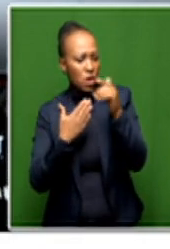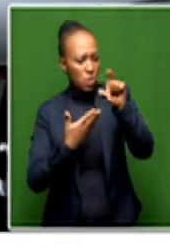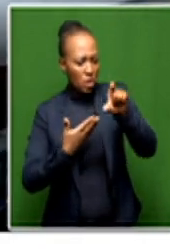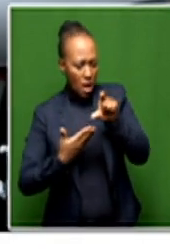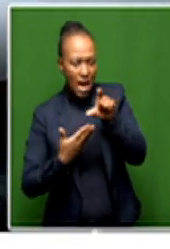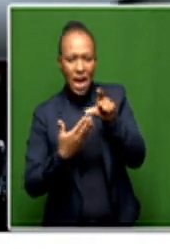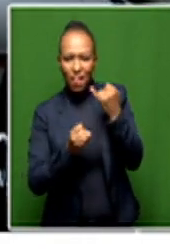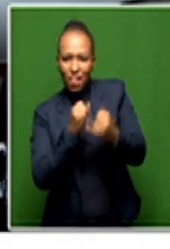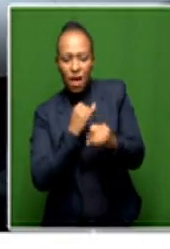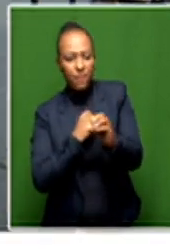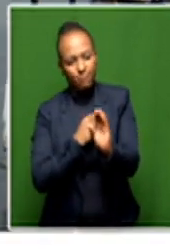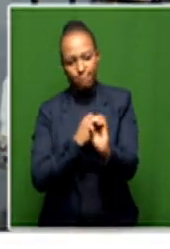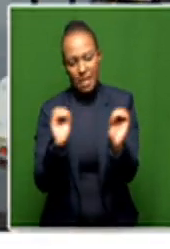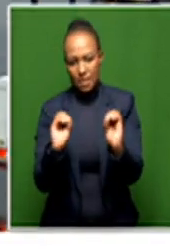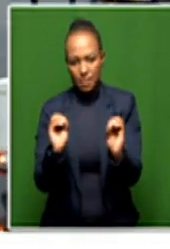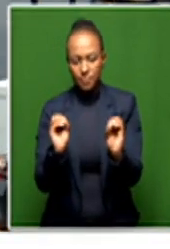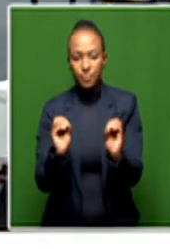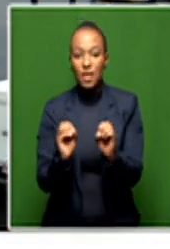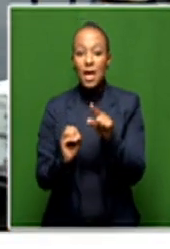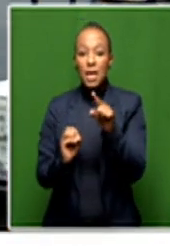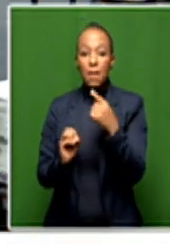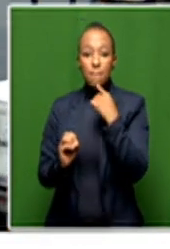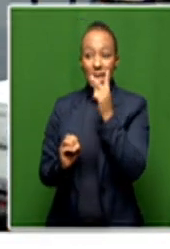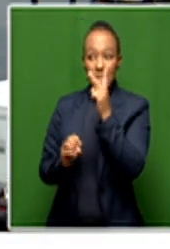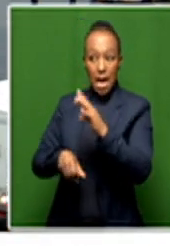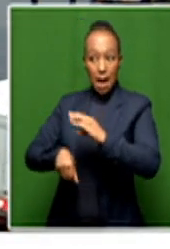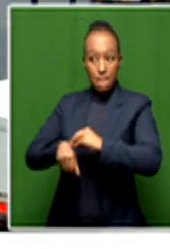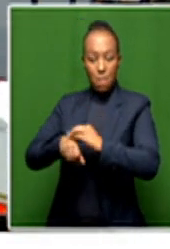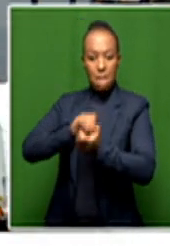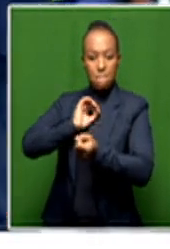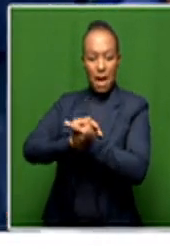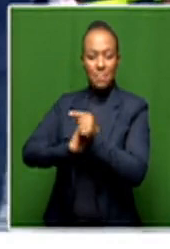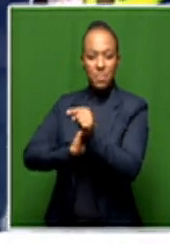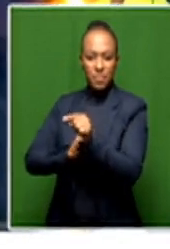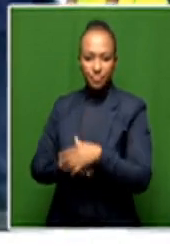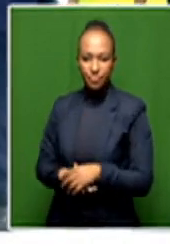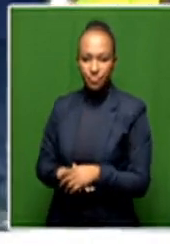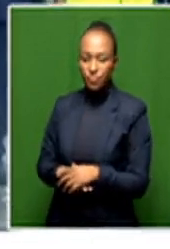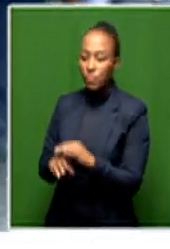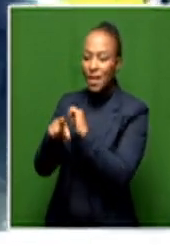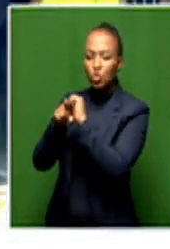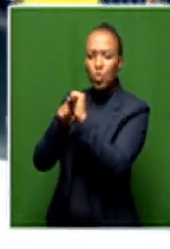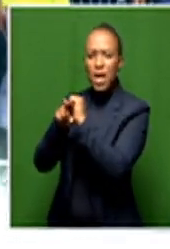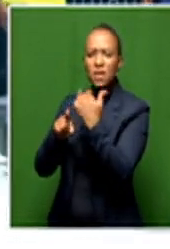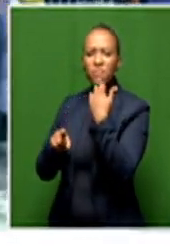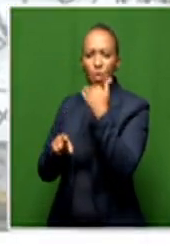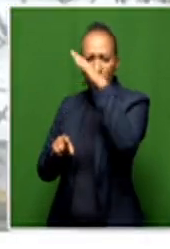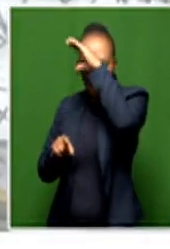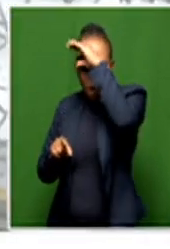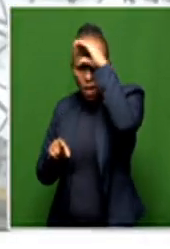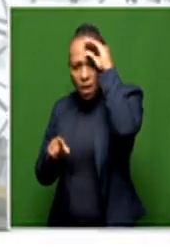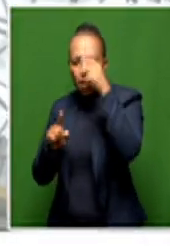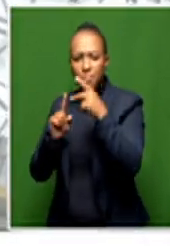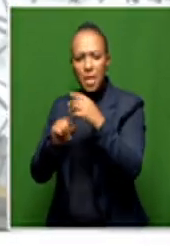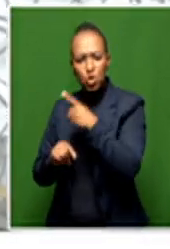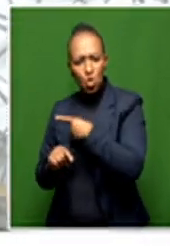being compromised. And this is where I see the problems is going to arise. What about training of healthcare workers? I mean, have they been trained? Because,